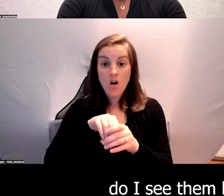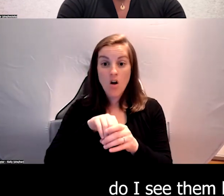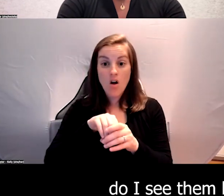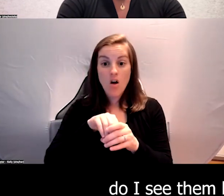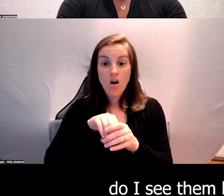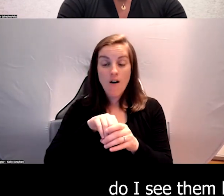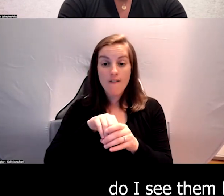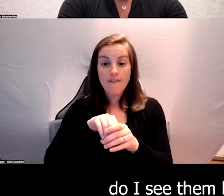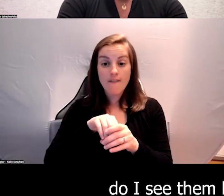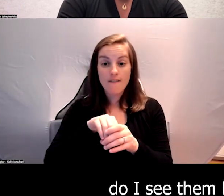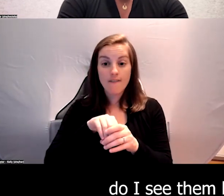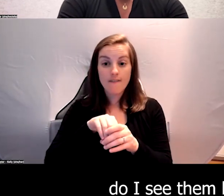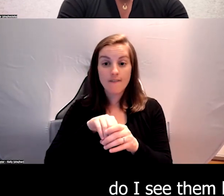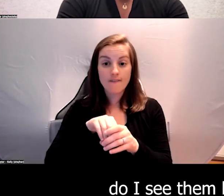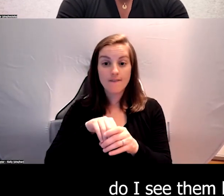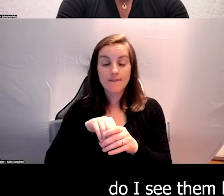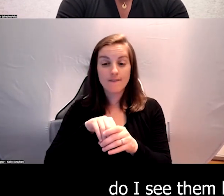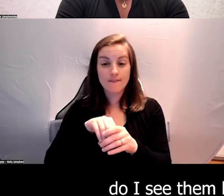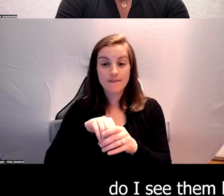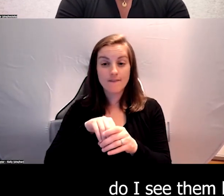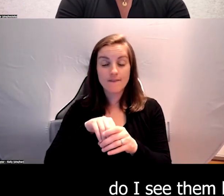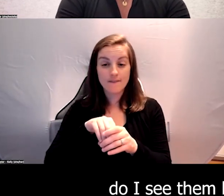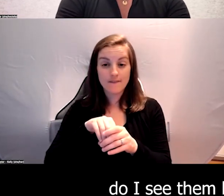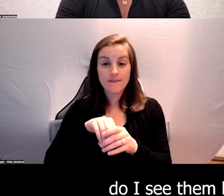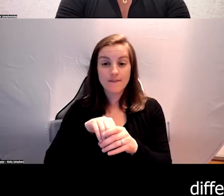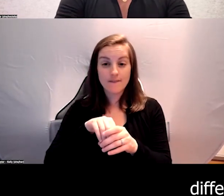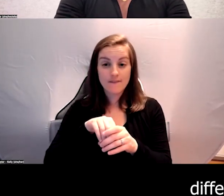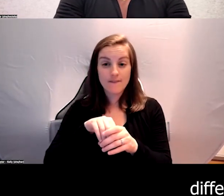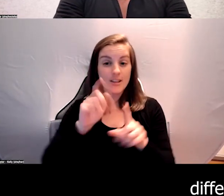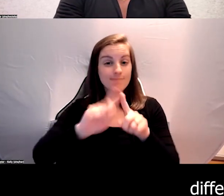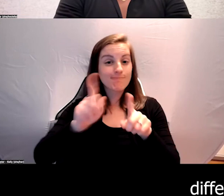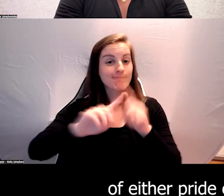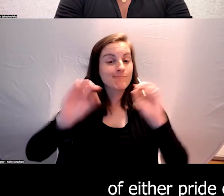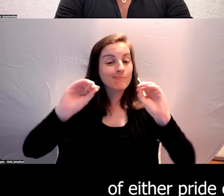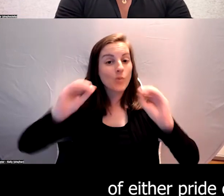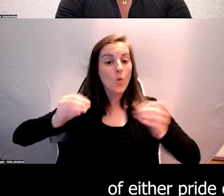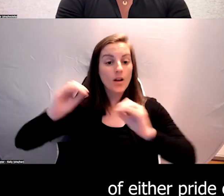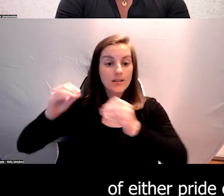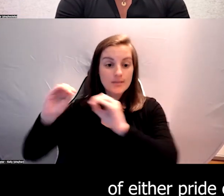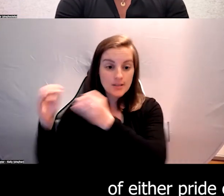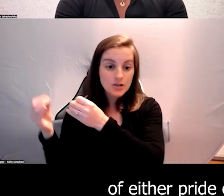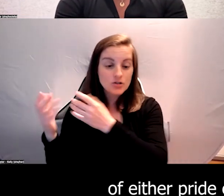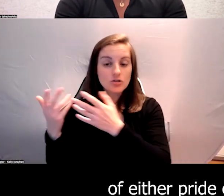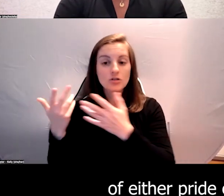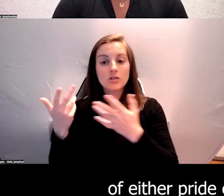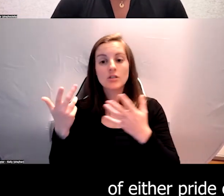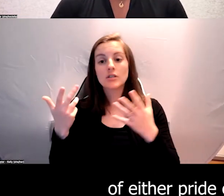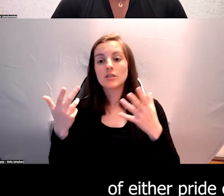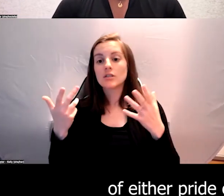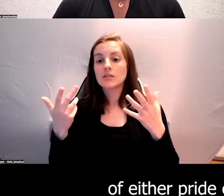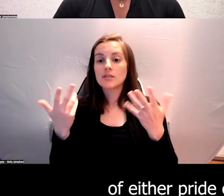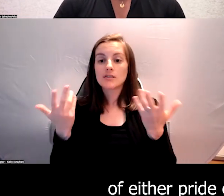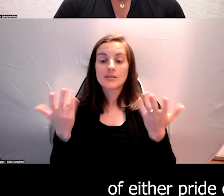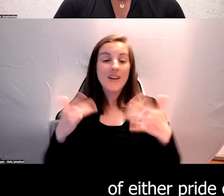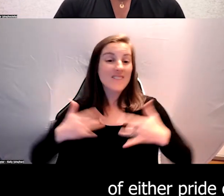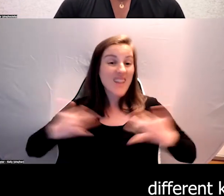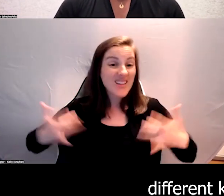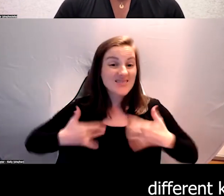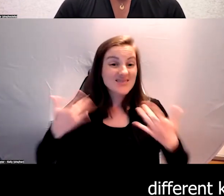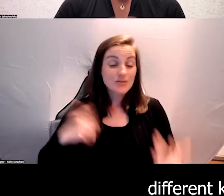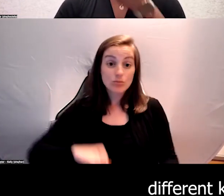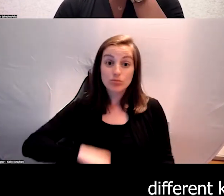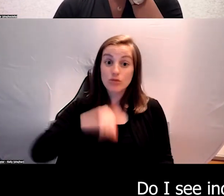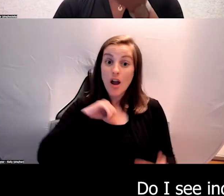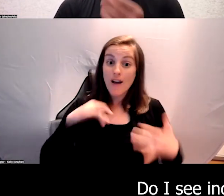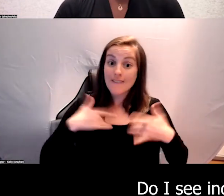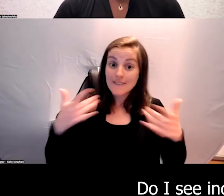see them being represented at different kinds of either pride events or sponsoring different kinds